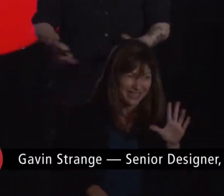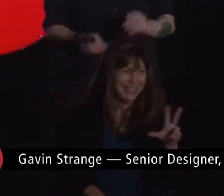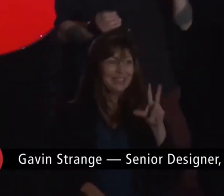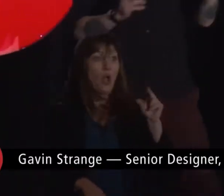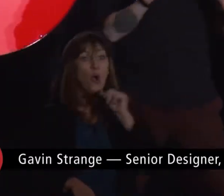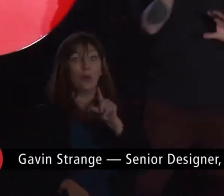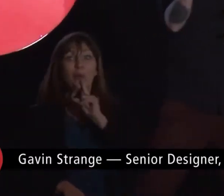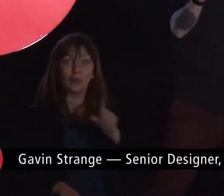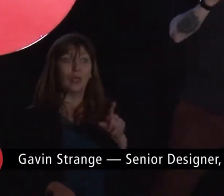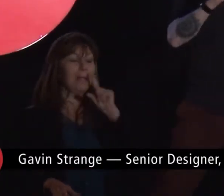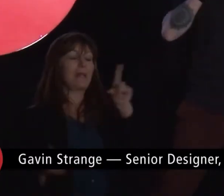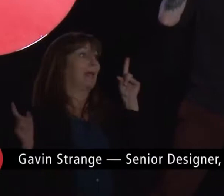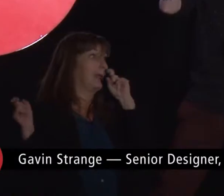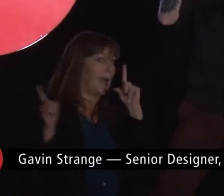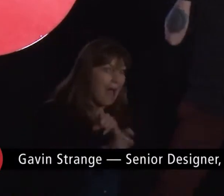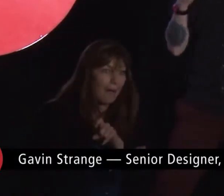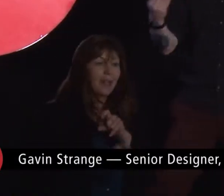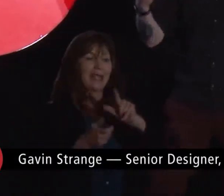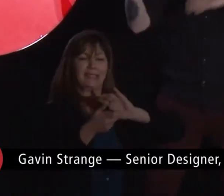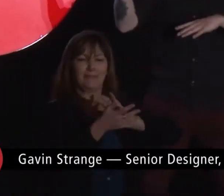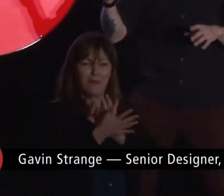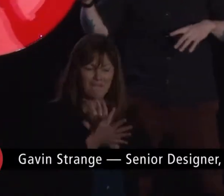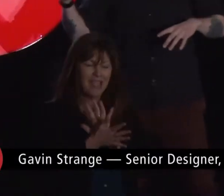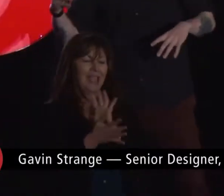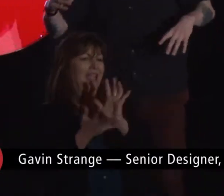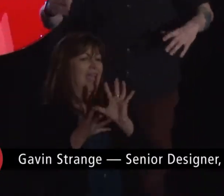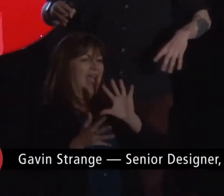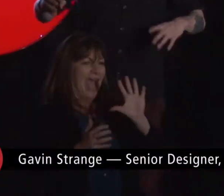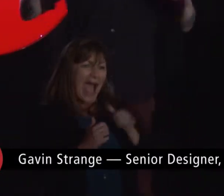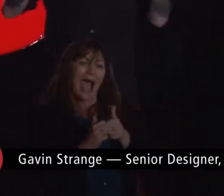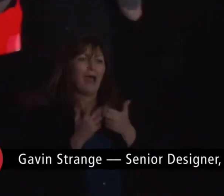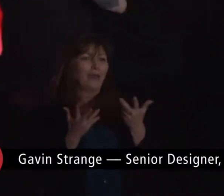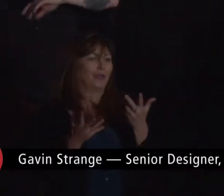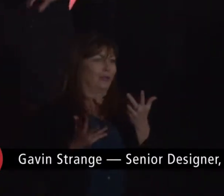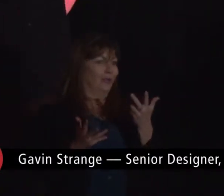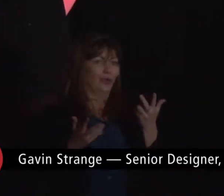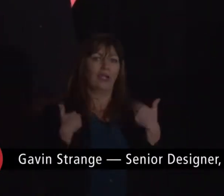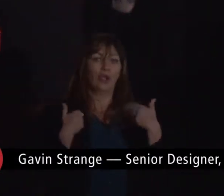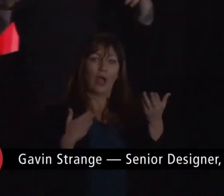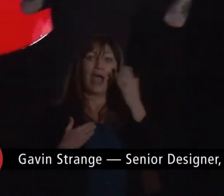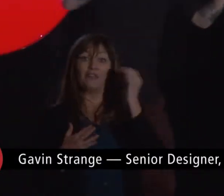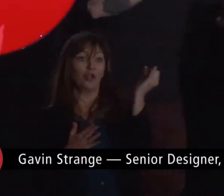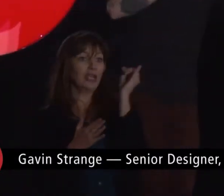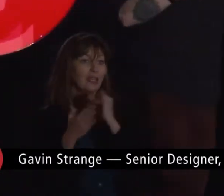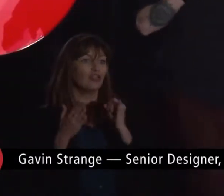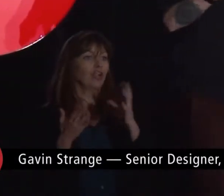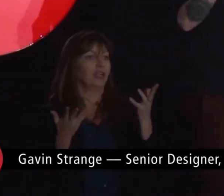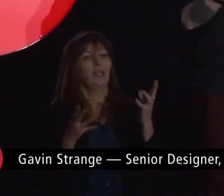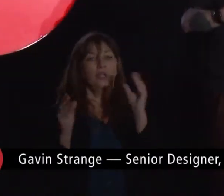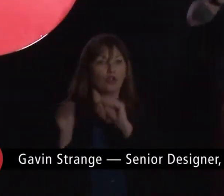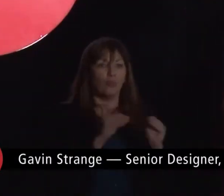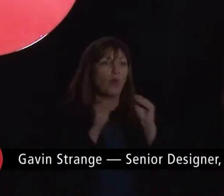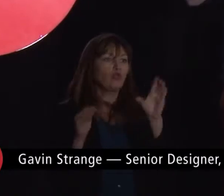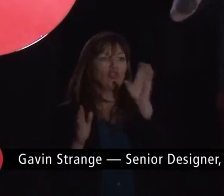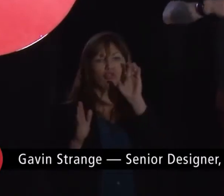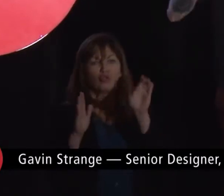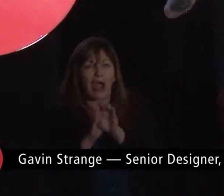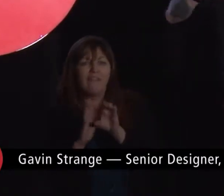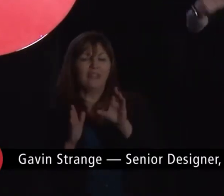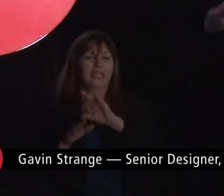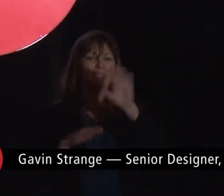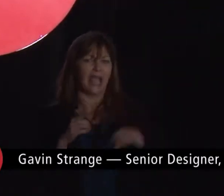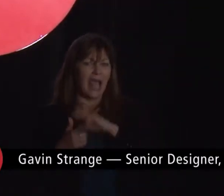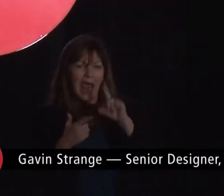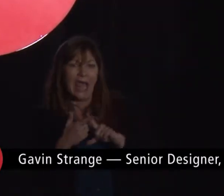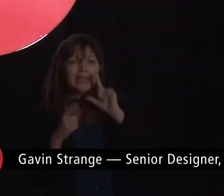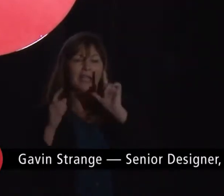didn't know that at the time. It's quite a complex, convoluted thing of getting your Adobe Illustrator motion graphics sent to the motion graphics guy, which is then tracked